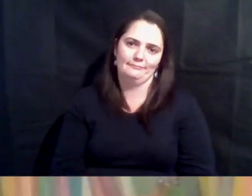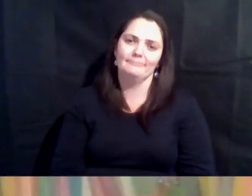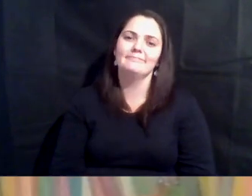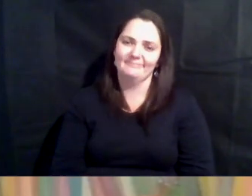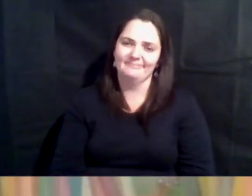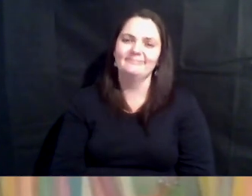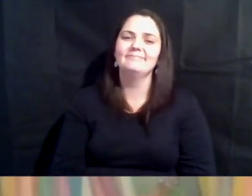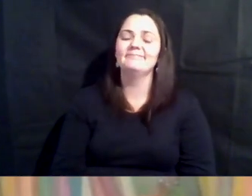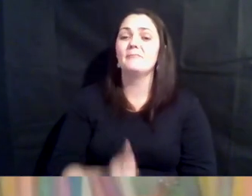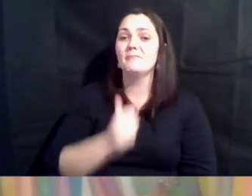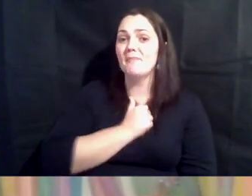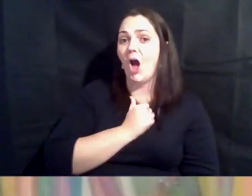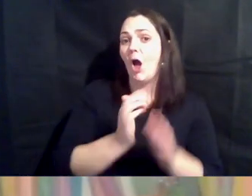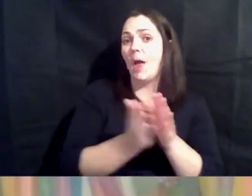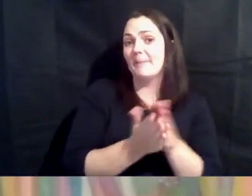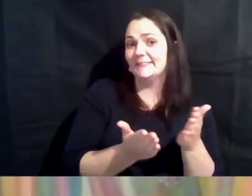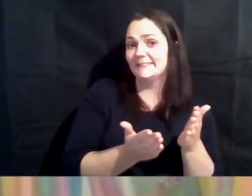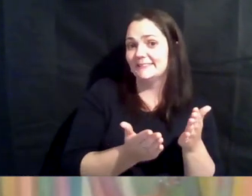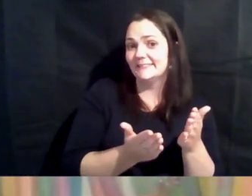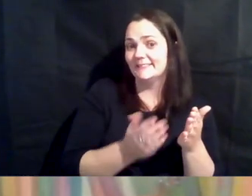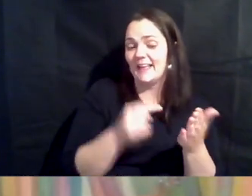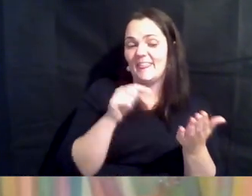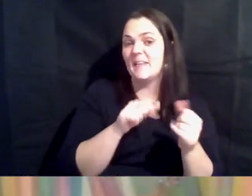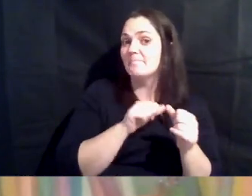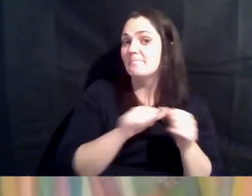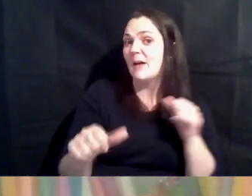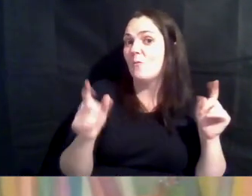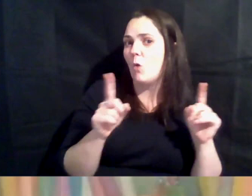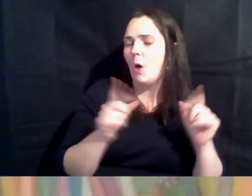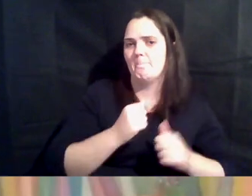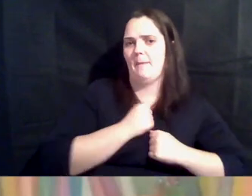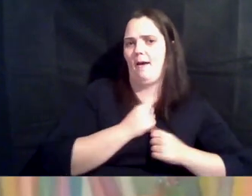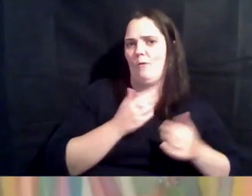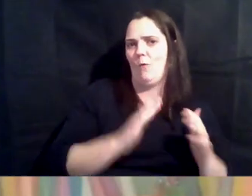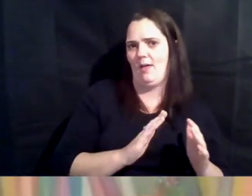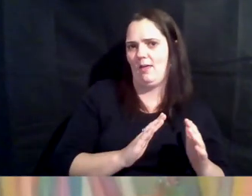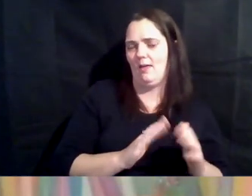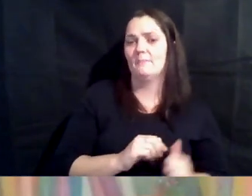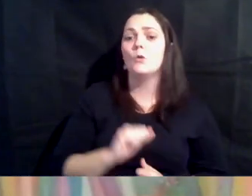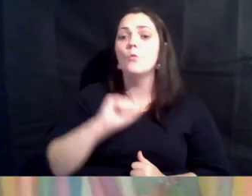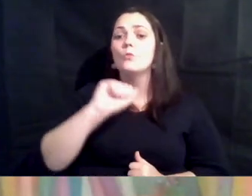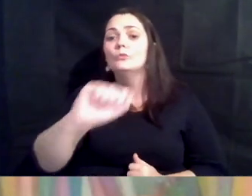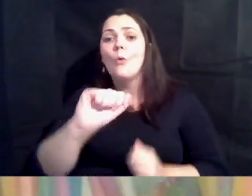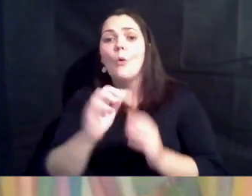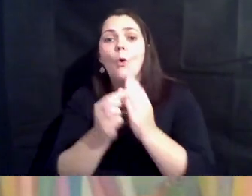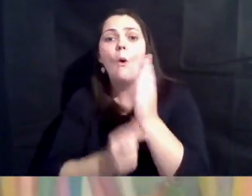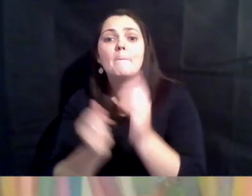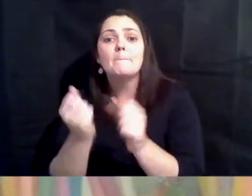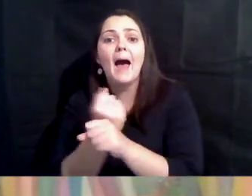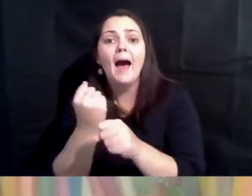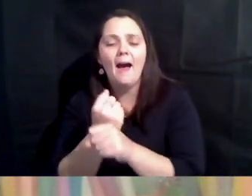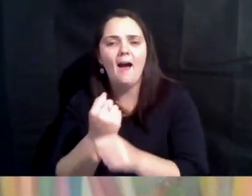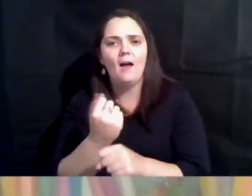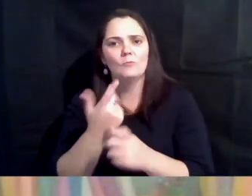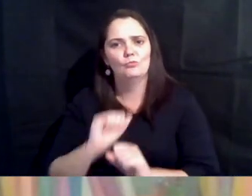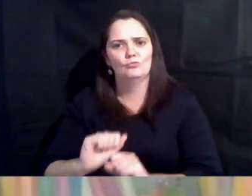The way I make my zine is my way. And the best thing about your zine is that it's an expression of you. And that's something that I really like to keep in